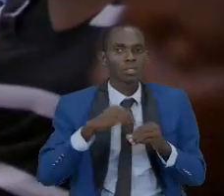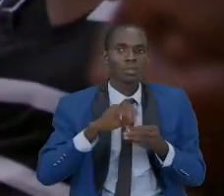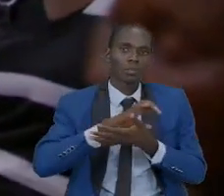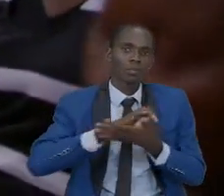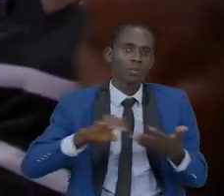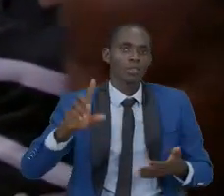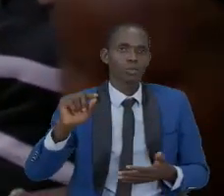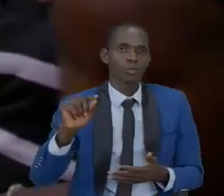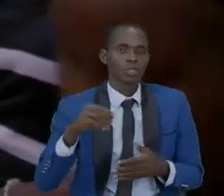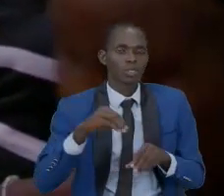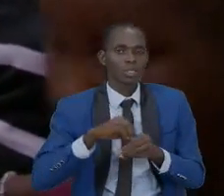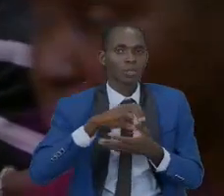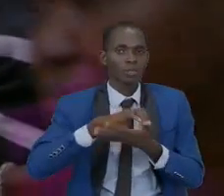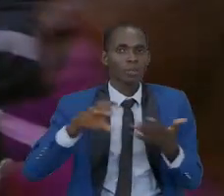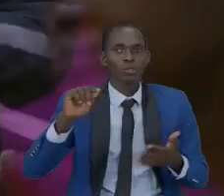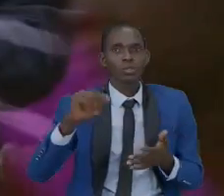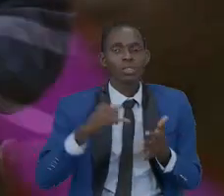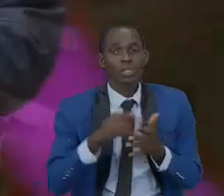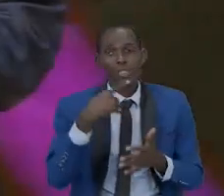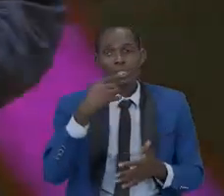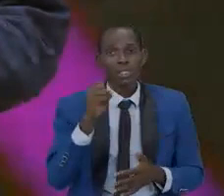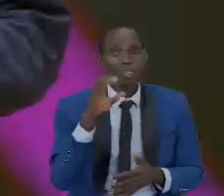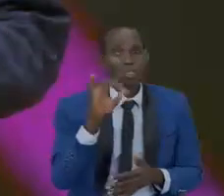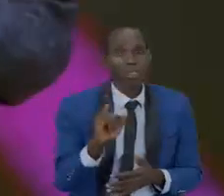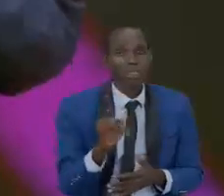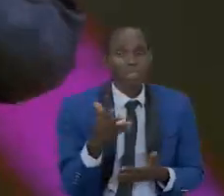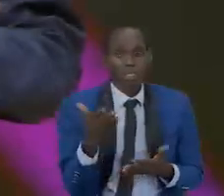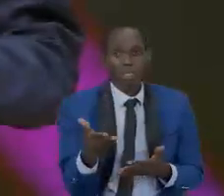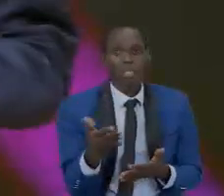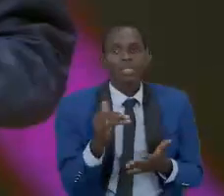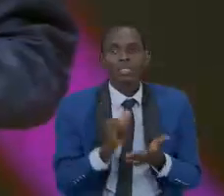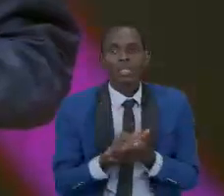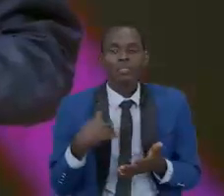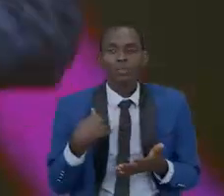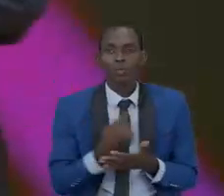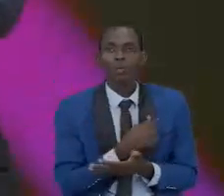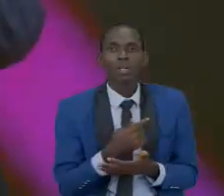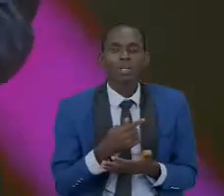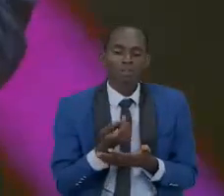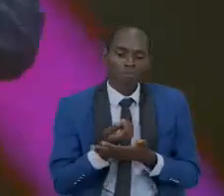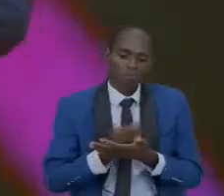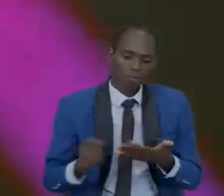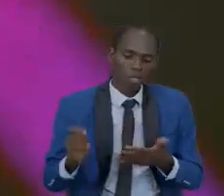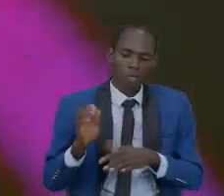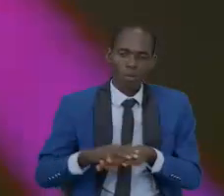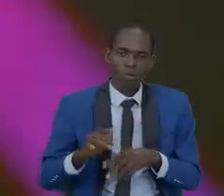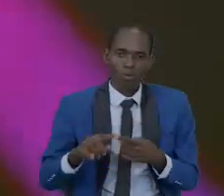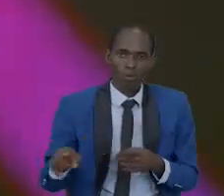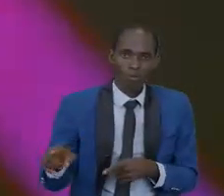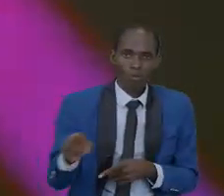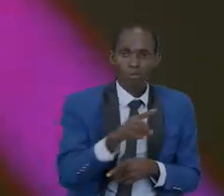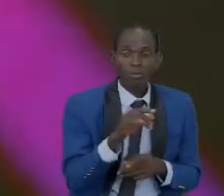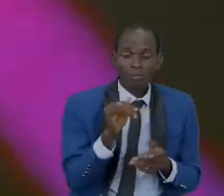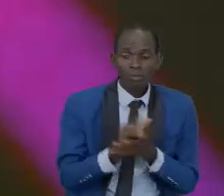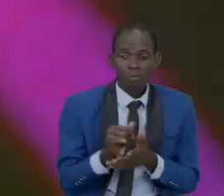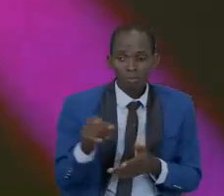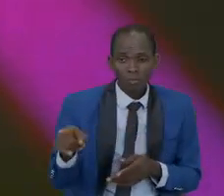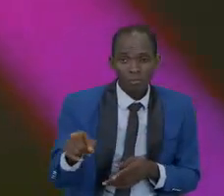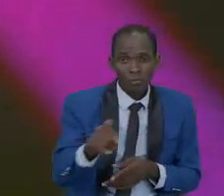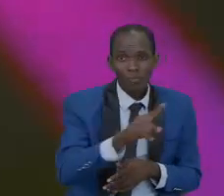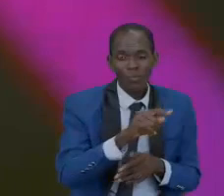in verse 20 it says but that we write unto them that they abstain